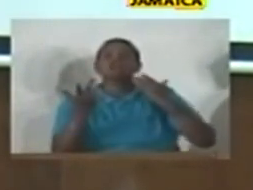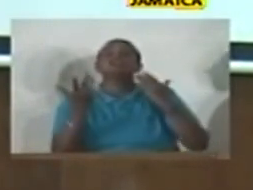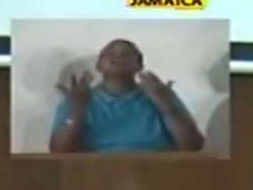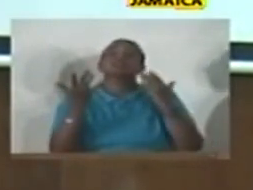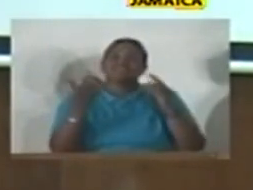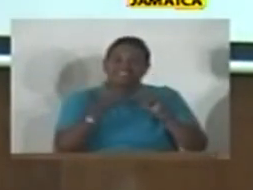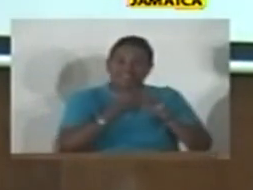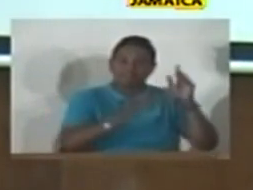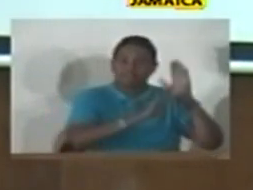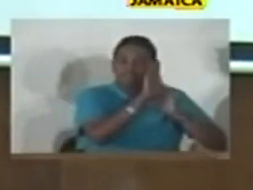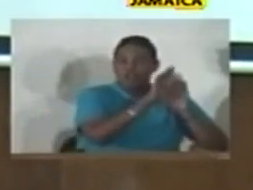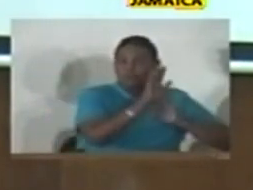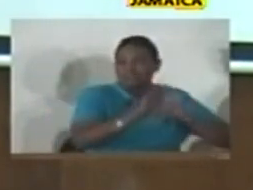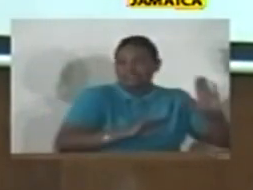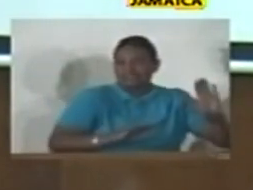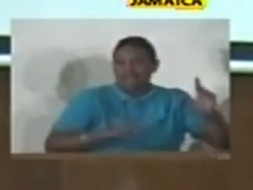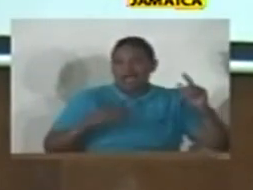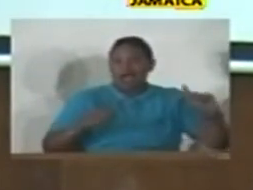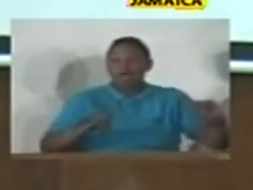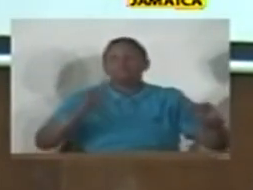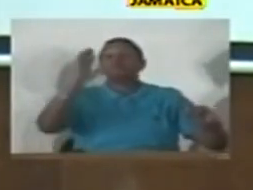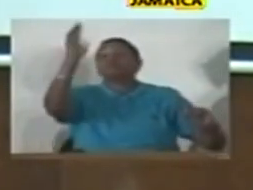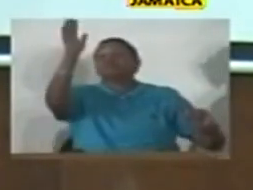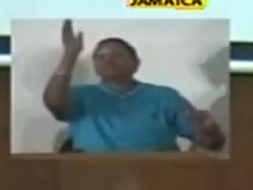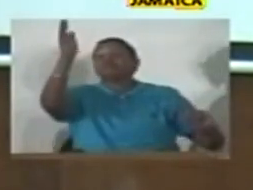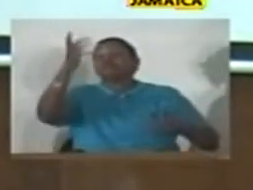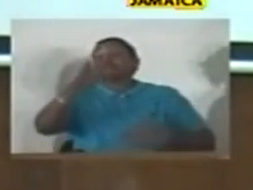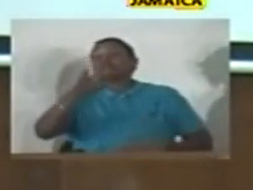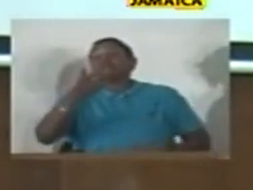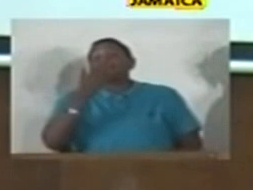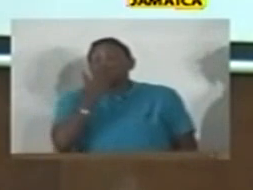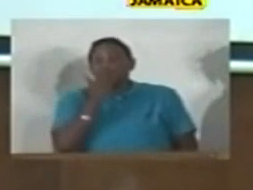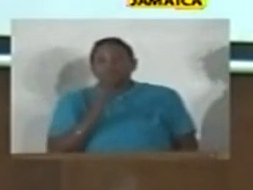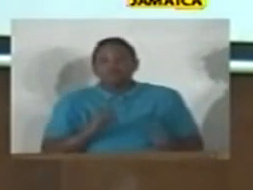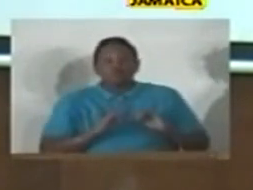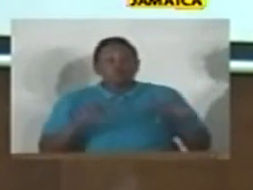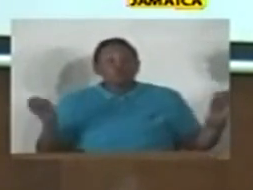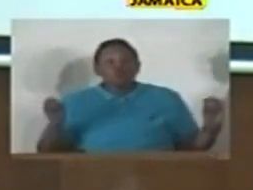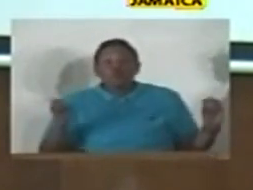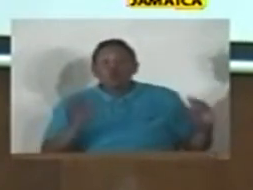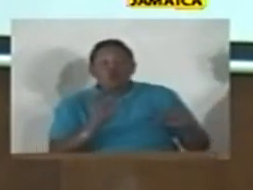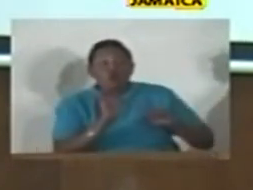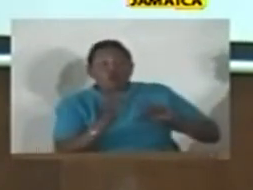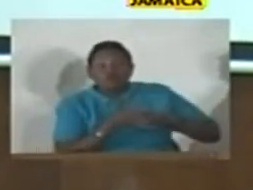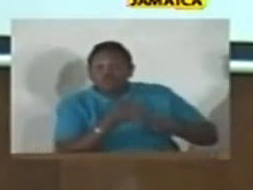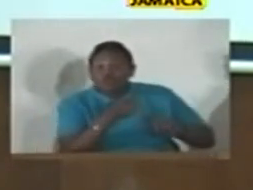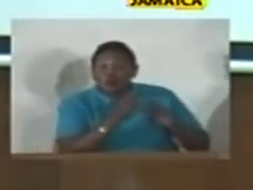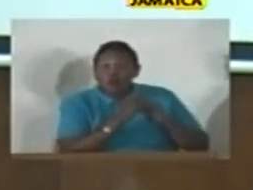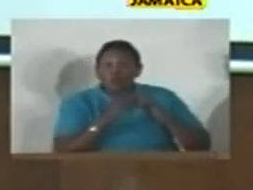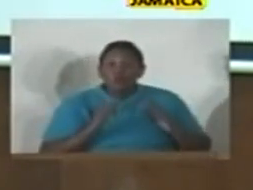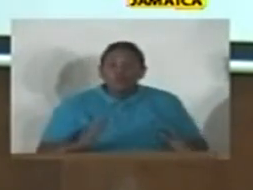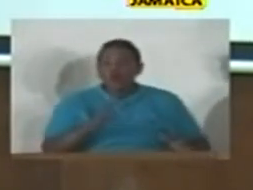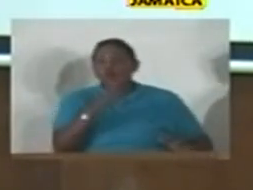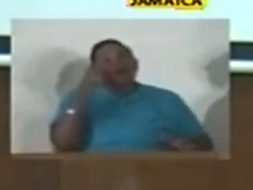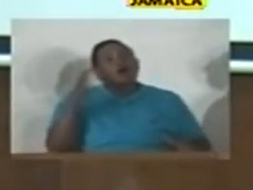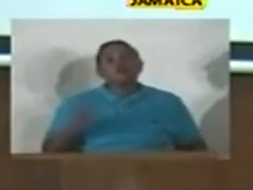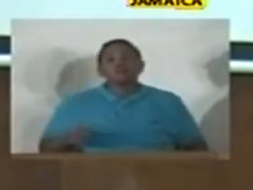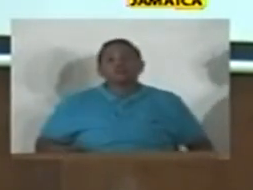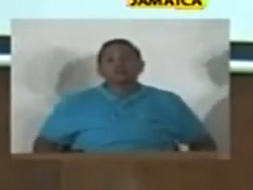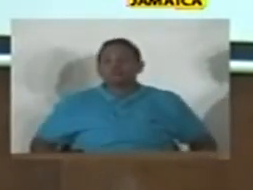technological development. Mr. Speaker, there is no culture without agriculture.